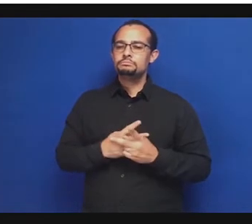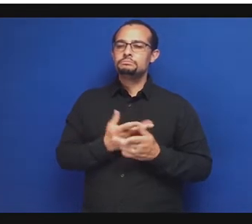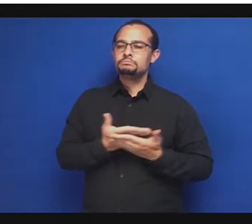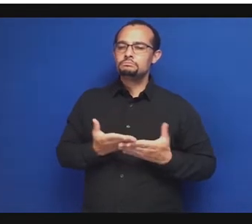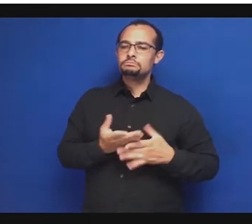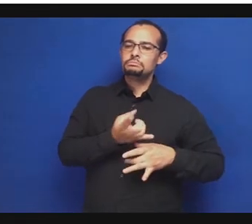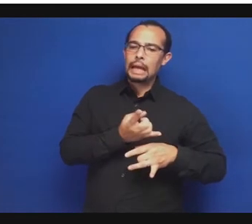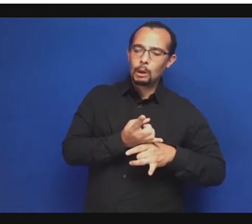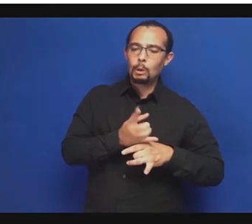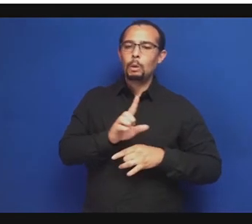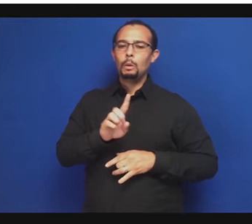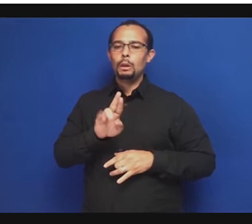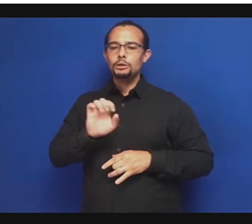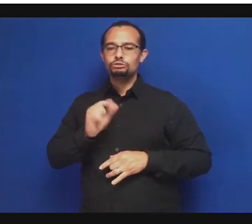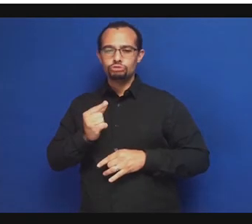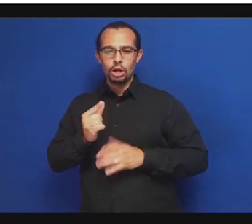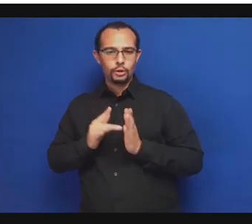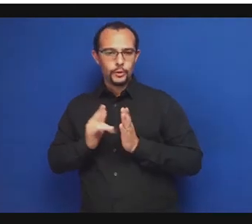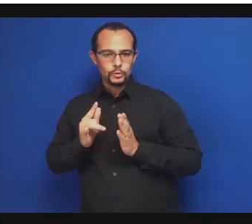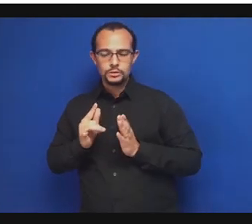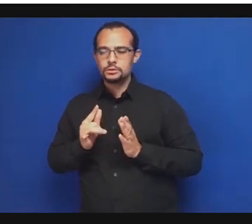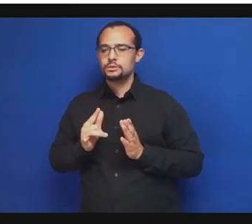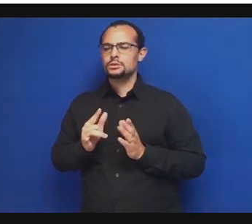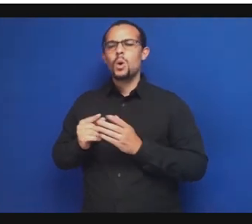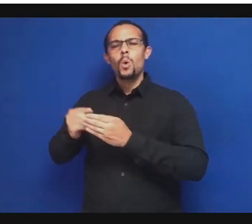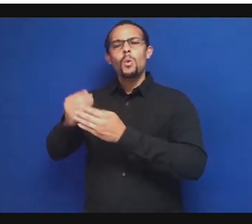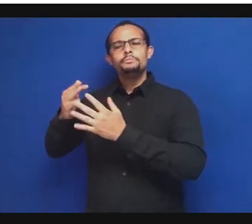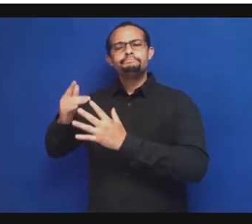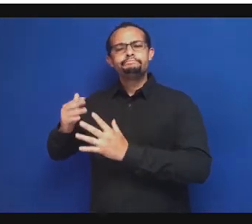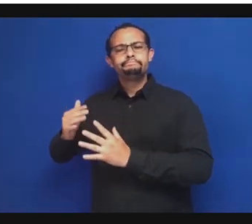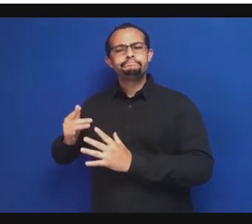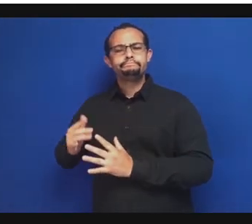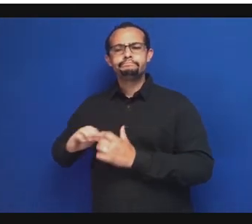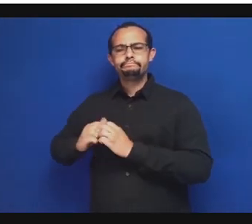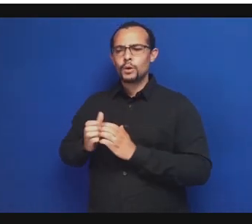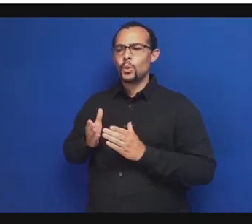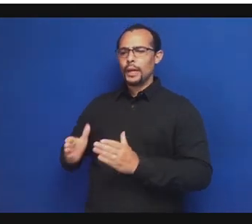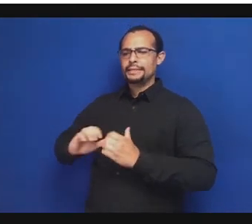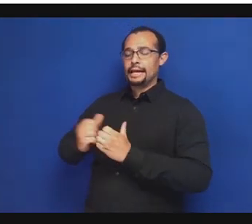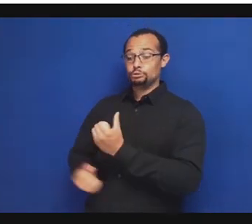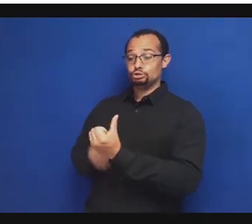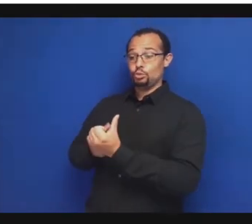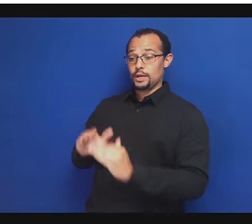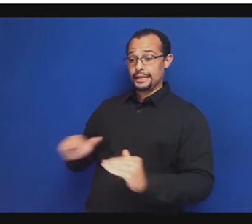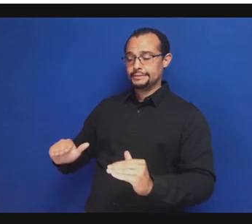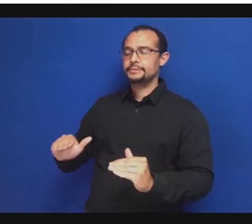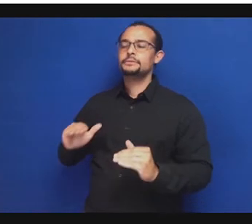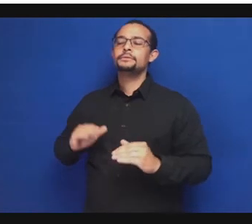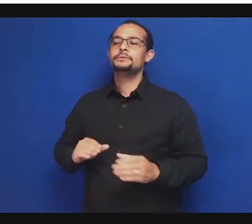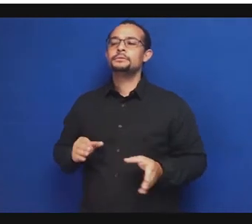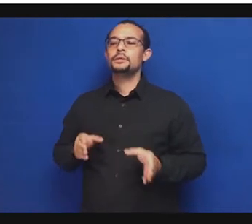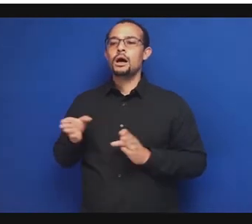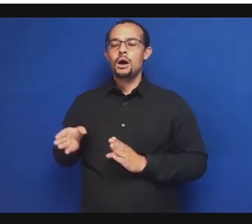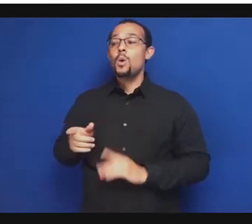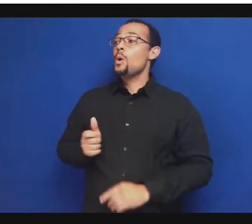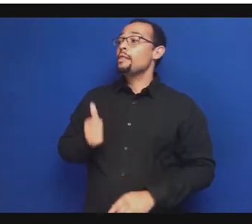Stigma, we touched on that lightly, but here are some following concerns that the CDC has here that you can help in